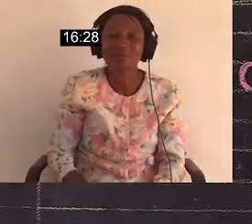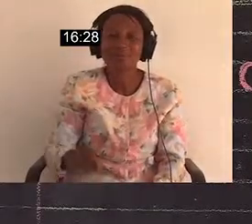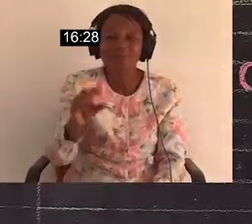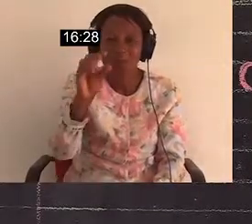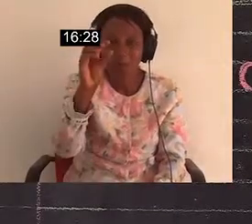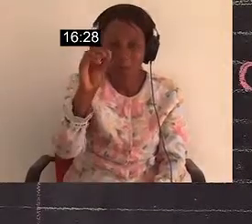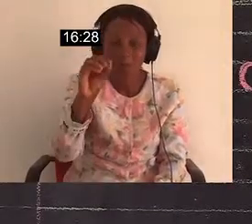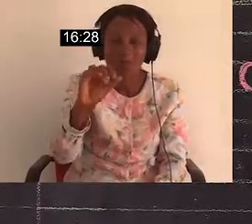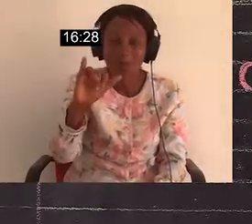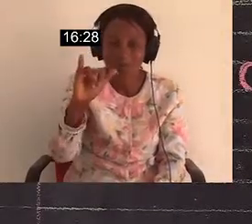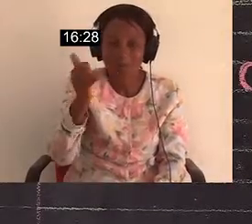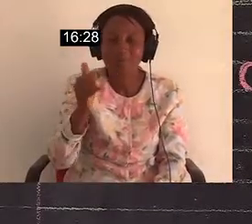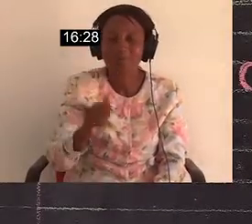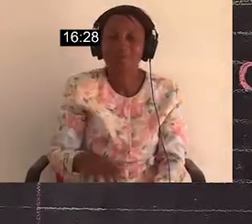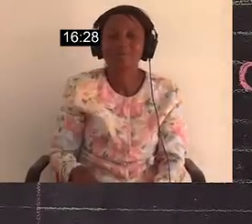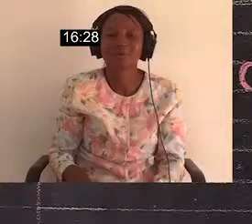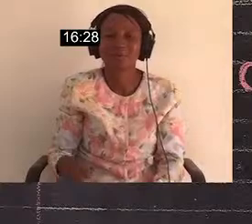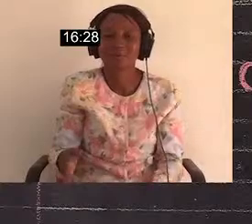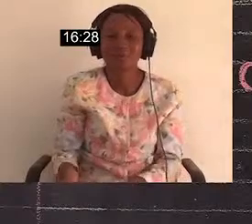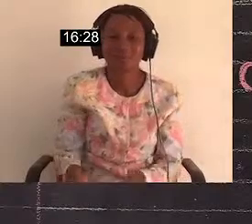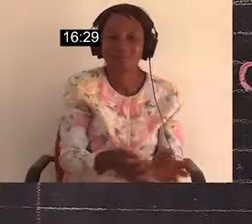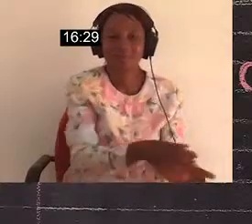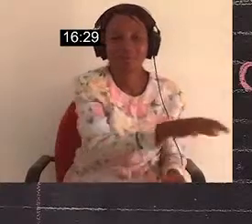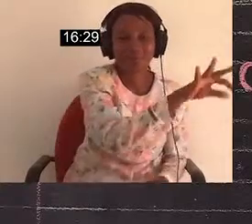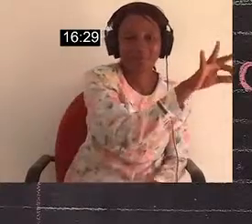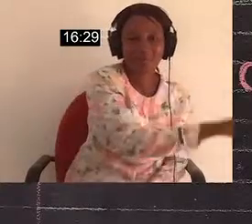And O is